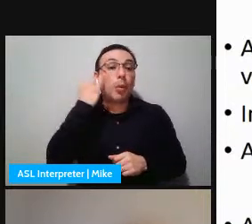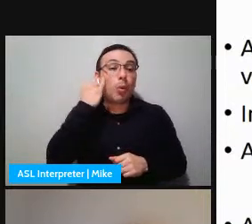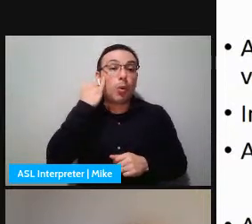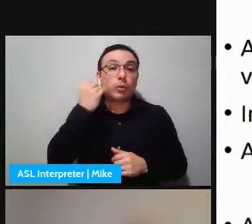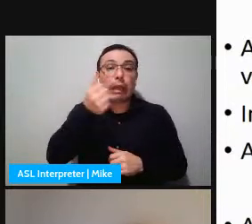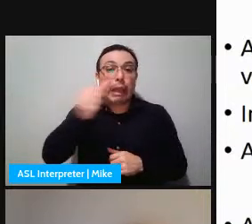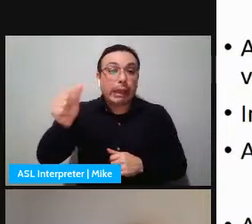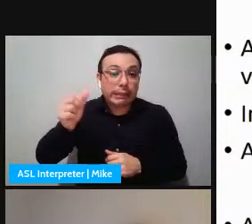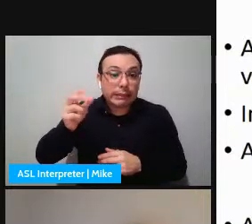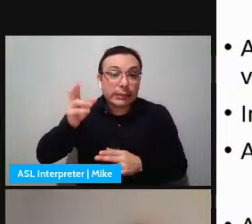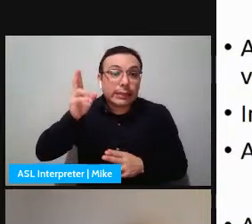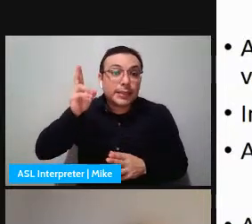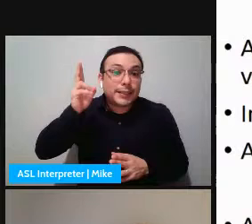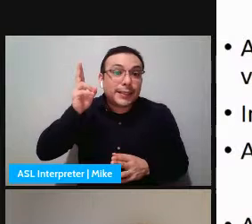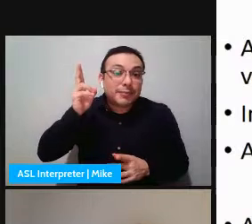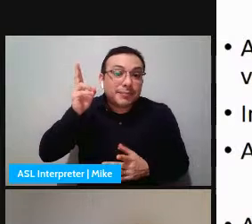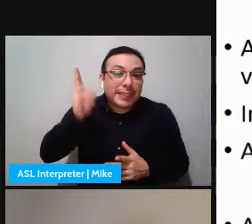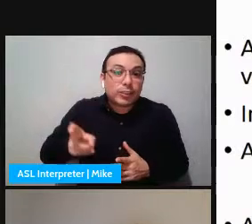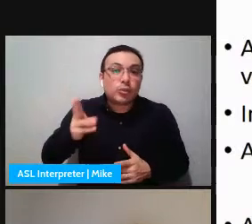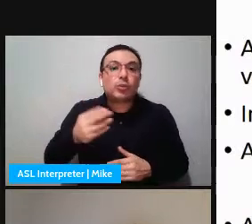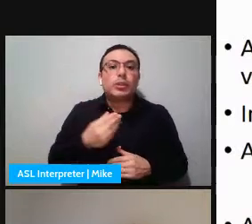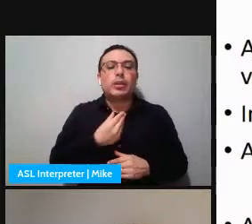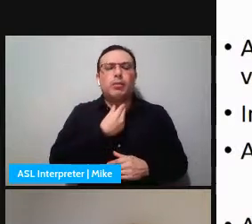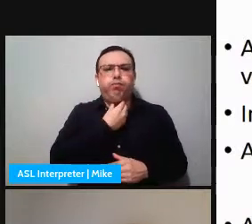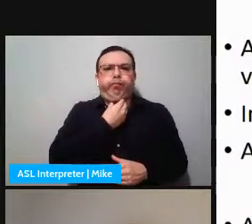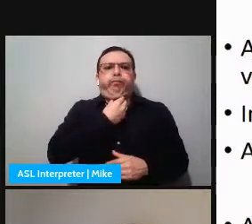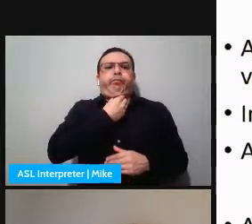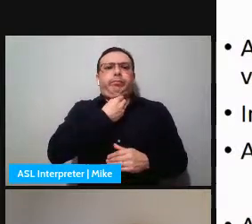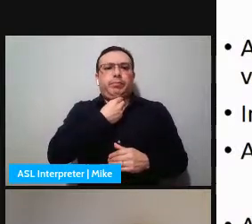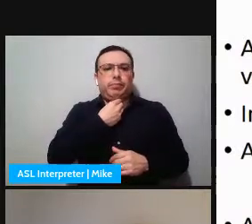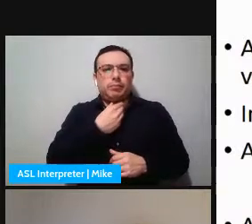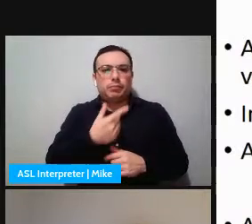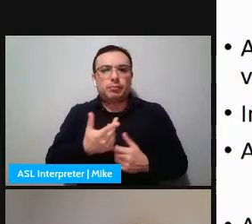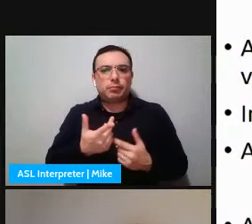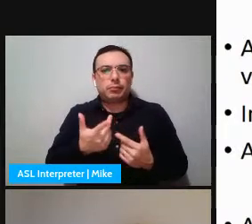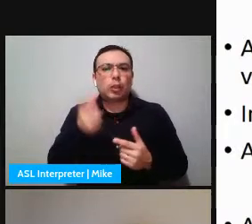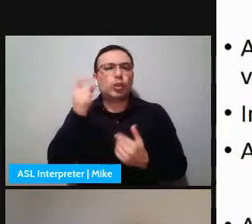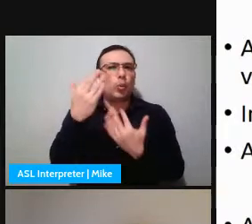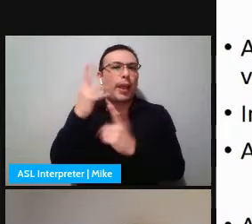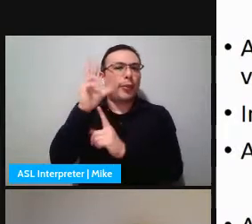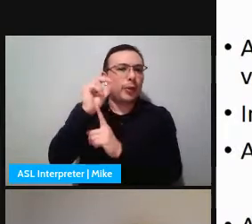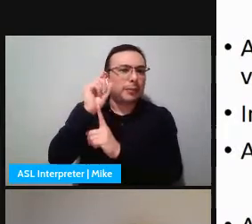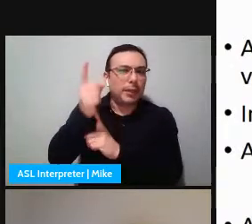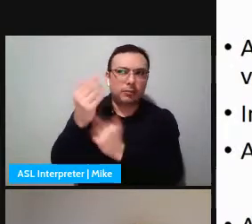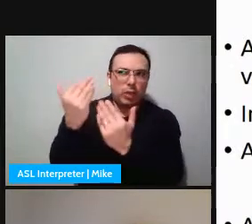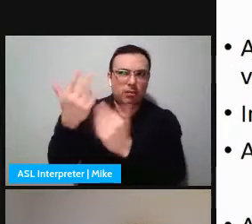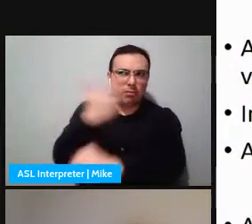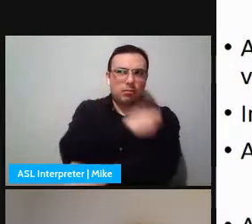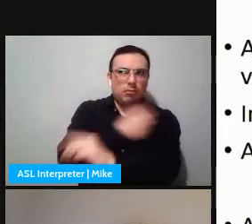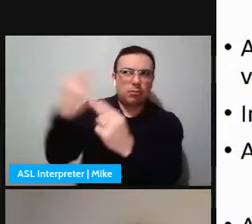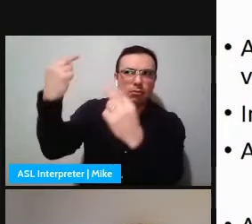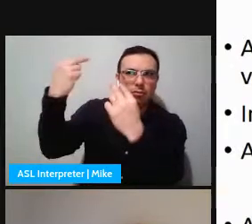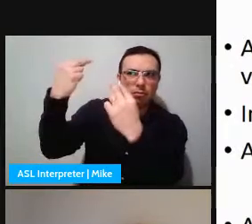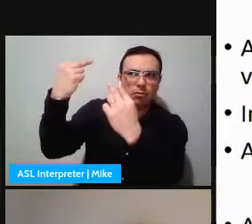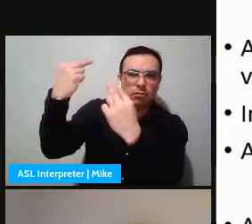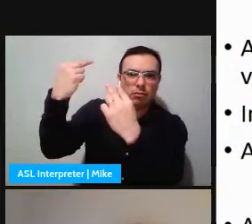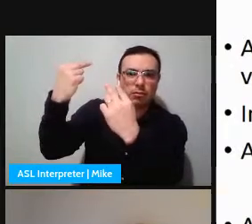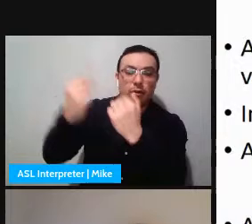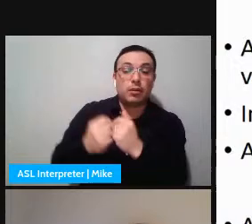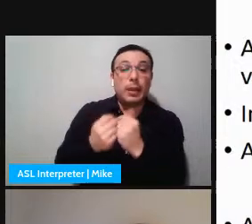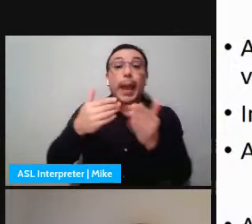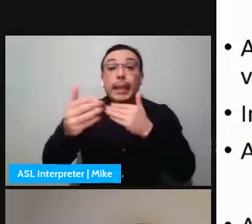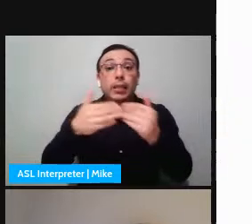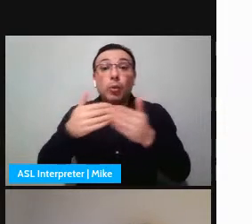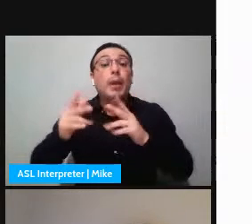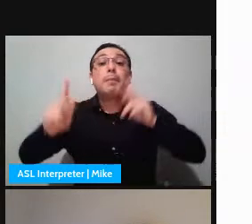should wait 30 minutes after the vaccine or consider talking to their doctor first. Most people have to wait 15 minutes after their vaccine